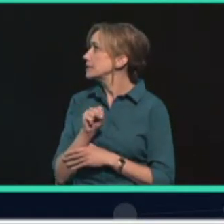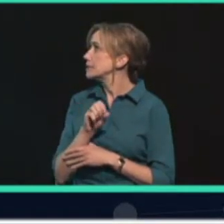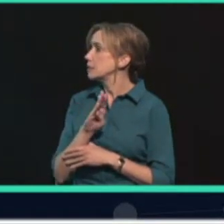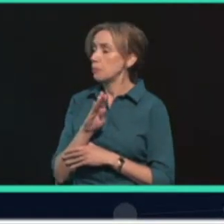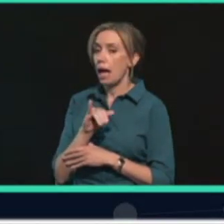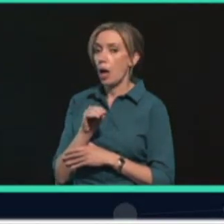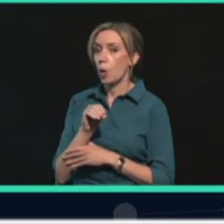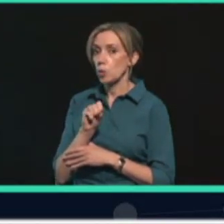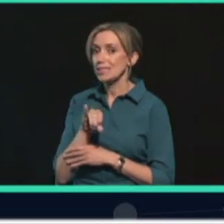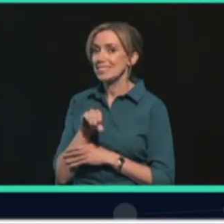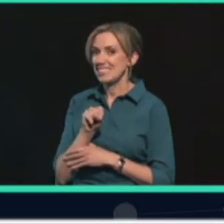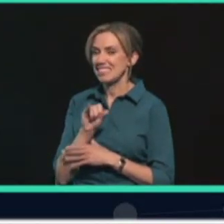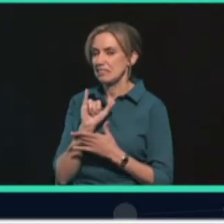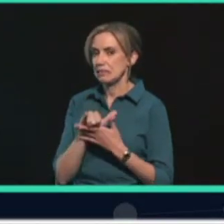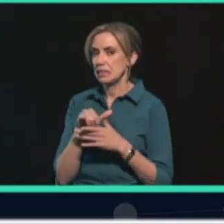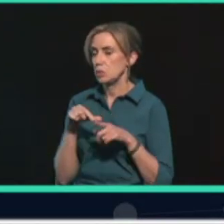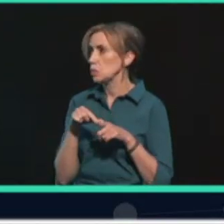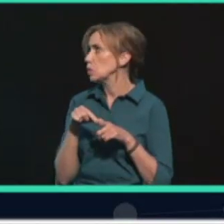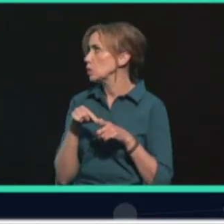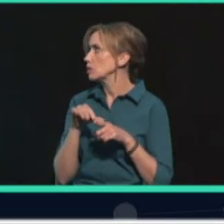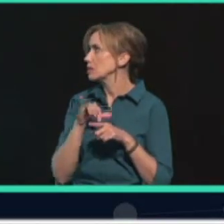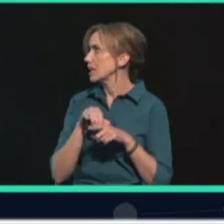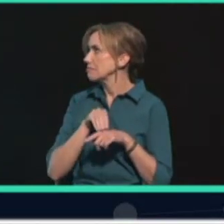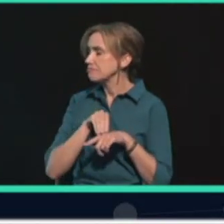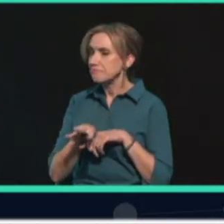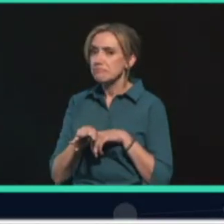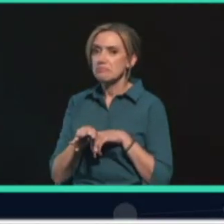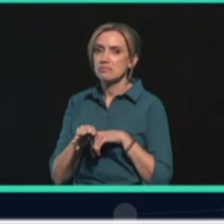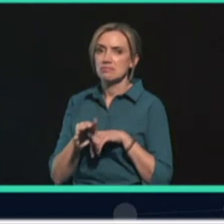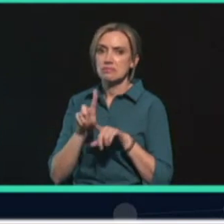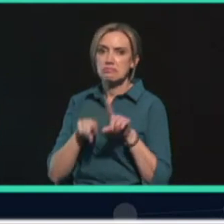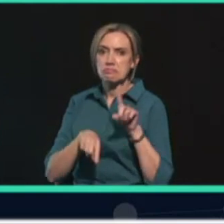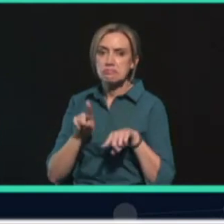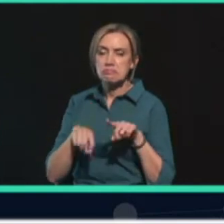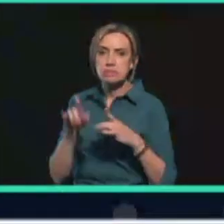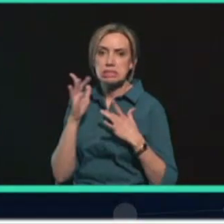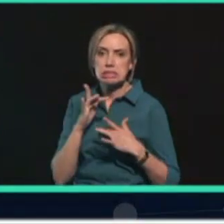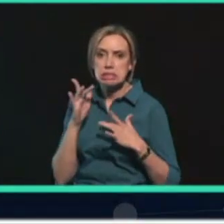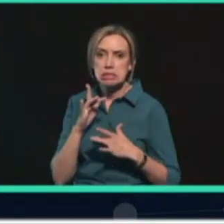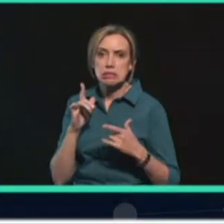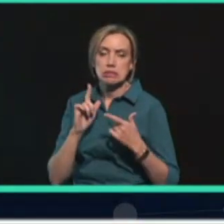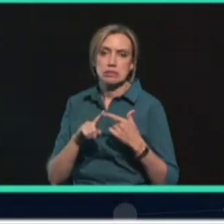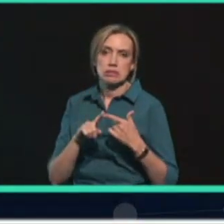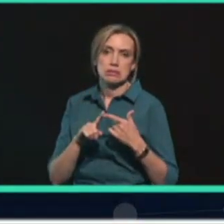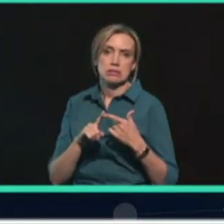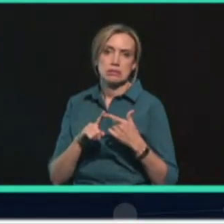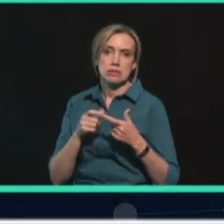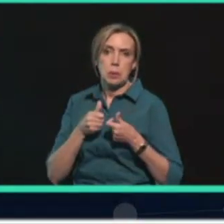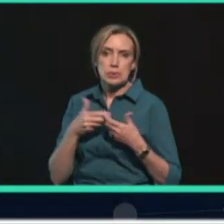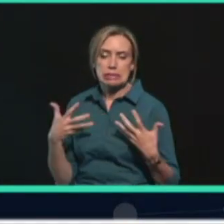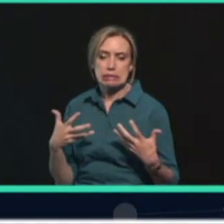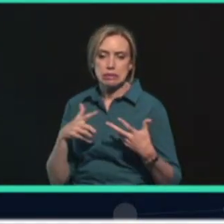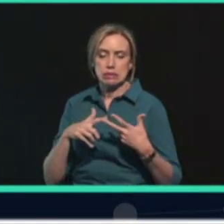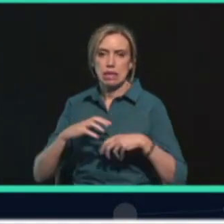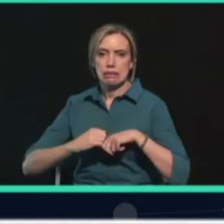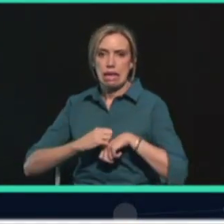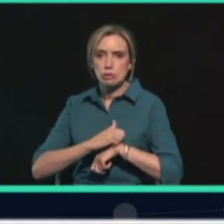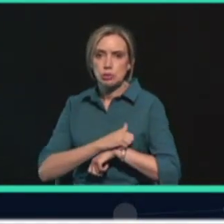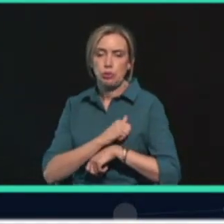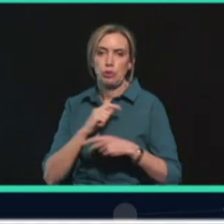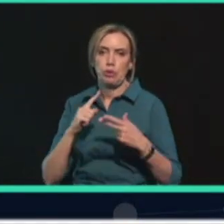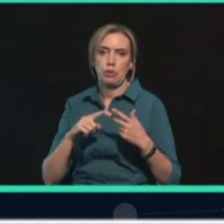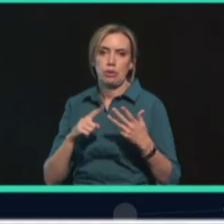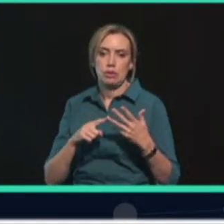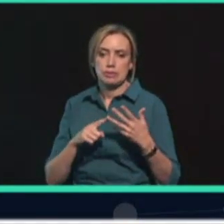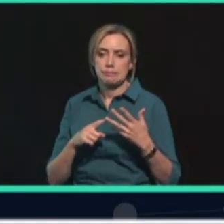this might be a relevant factor for autoimmune diseases, for obesity, for cancer, and for neurologic diseases